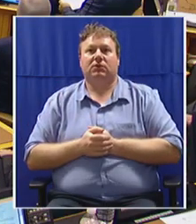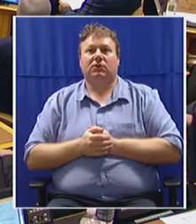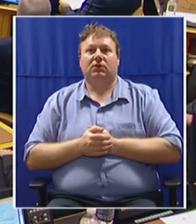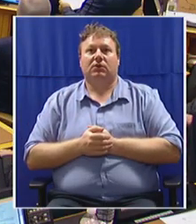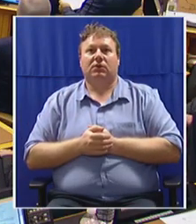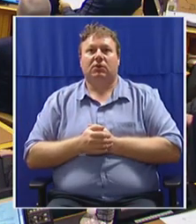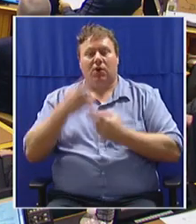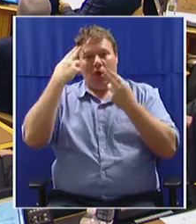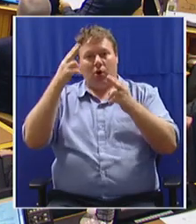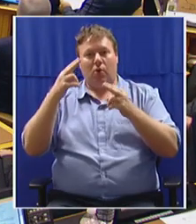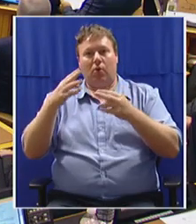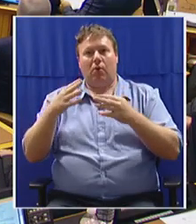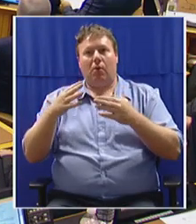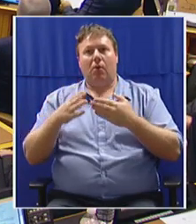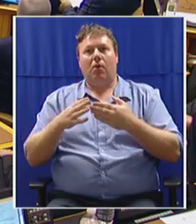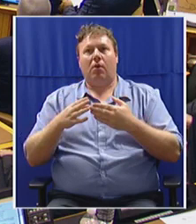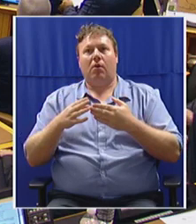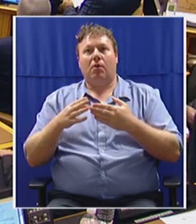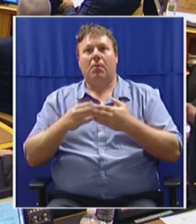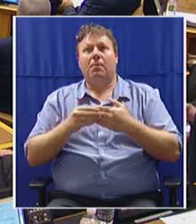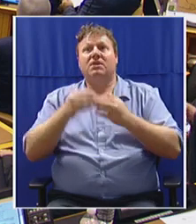Honorable members, please take your seat.